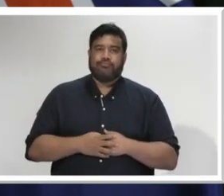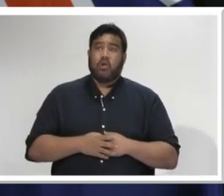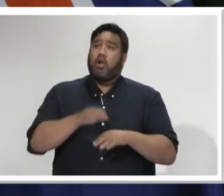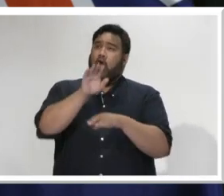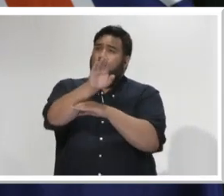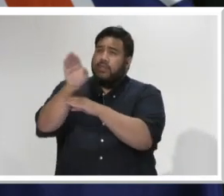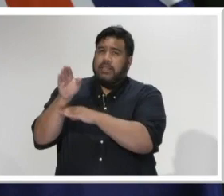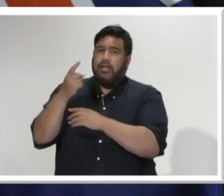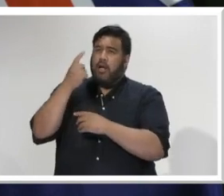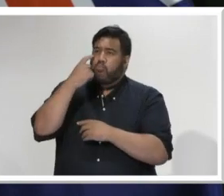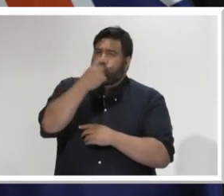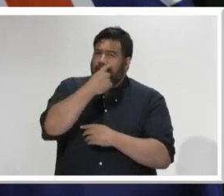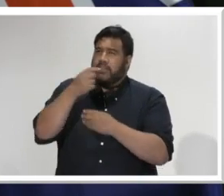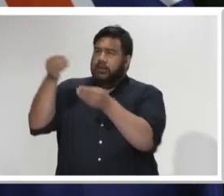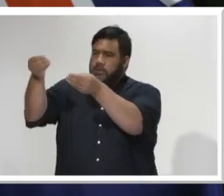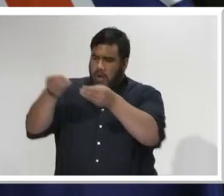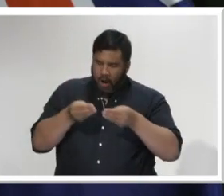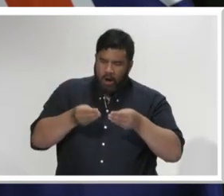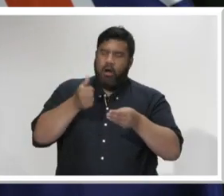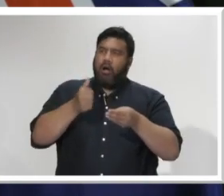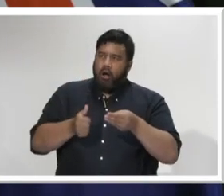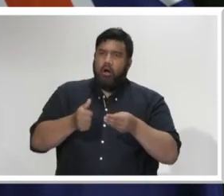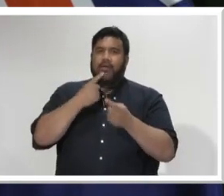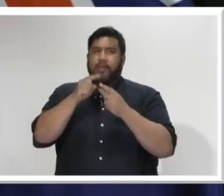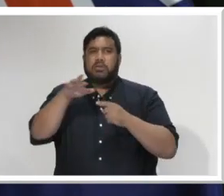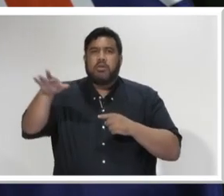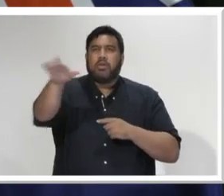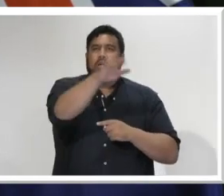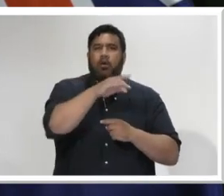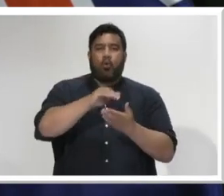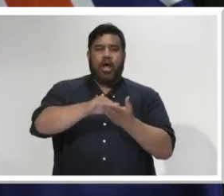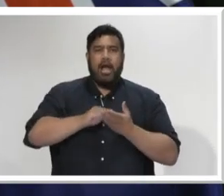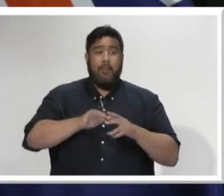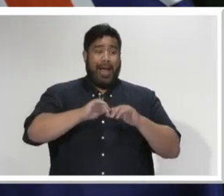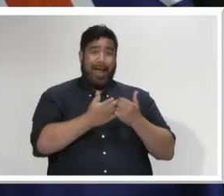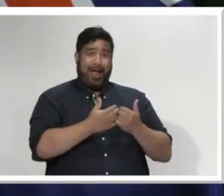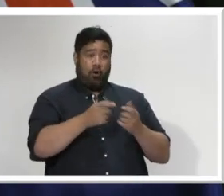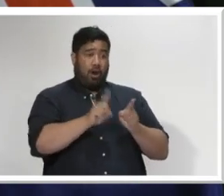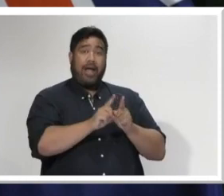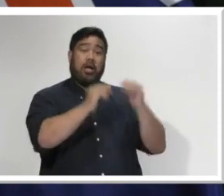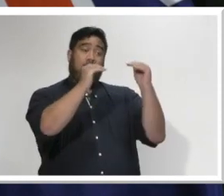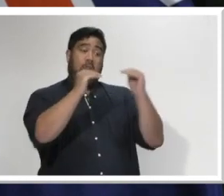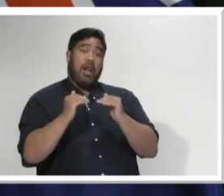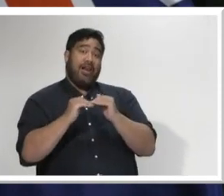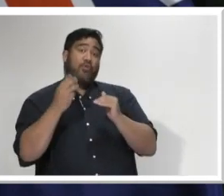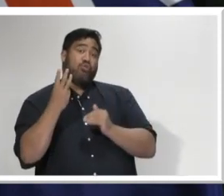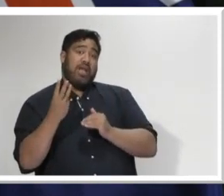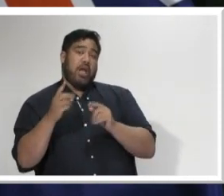overseas, aimed to help people and business to move forward while we are still in the recovery